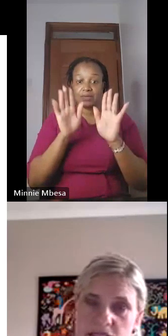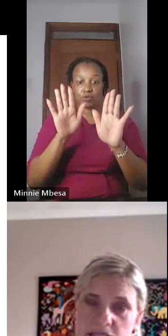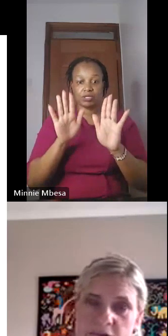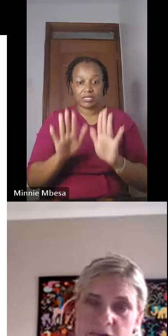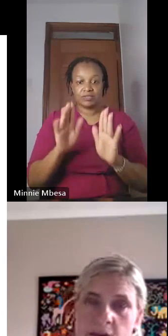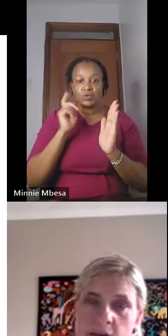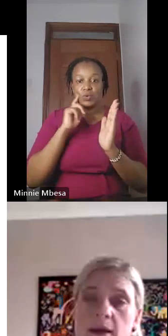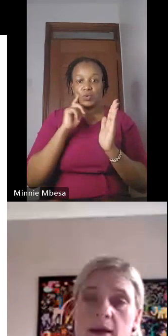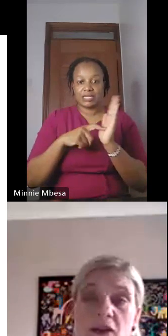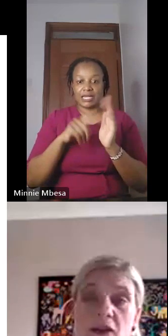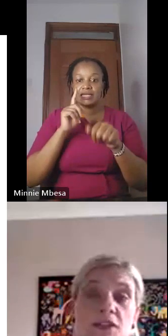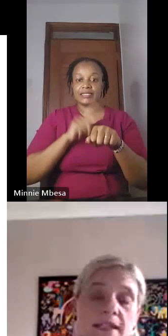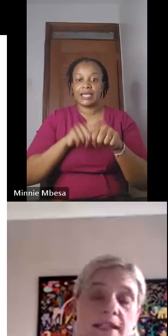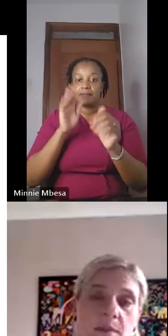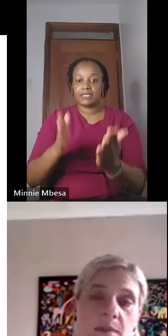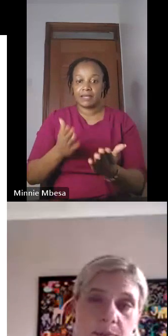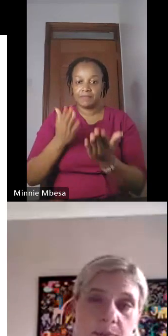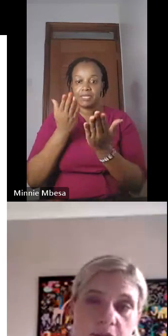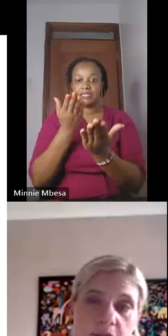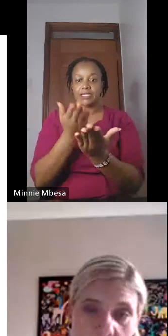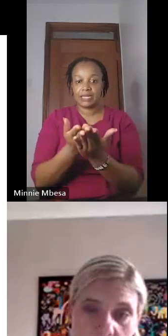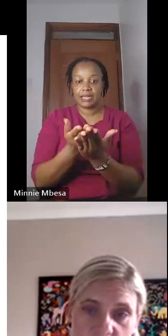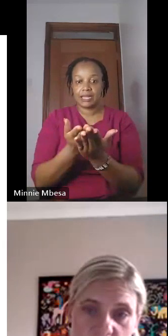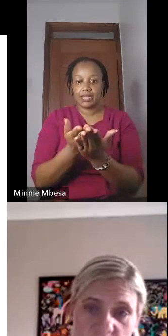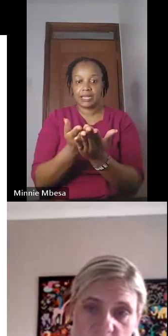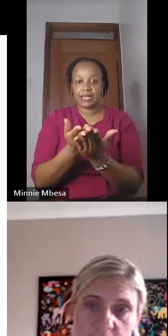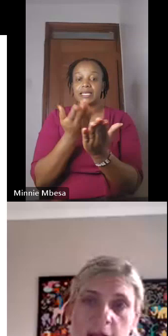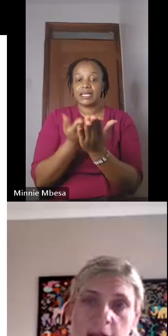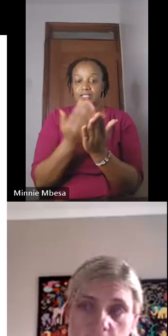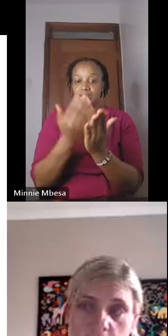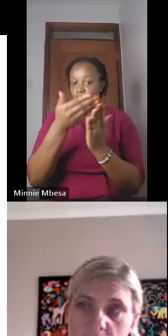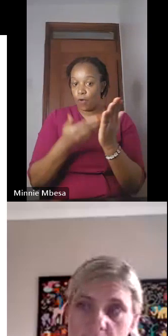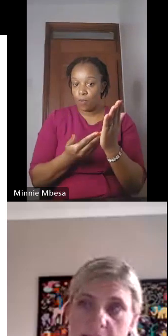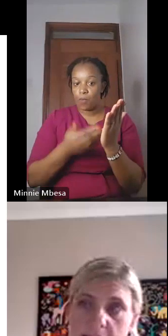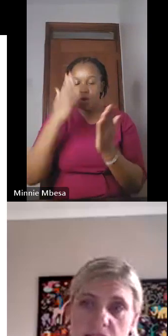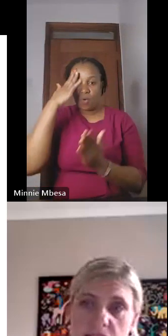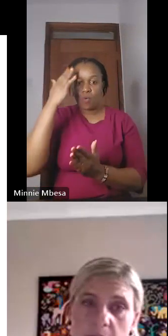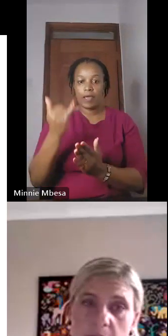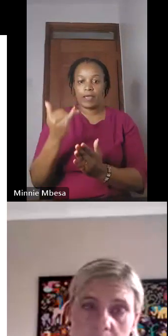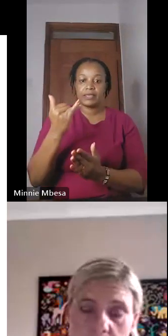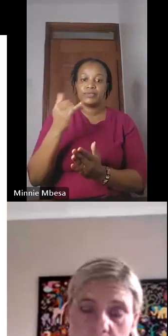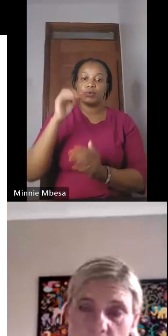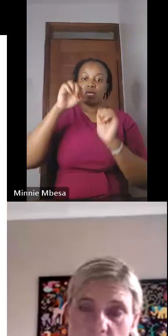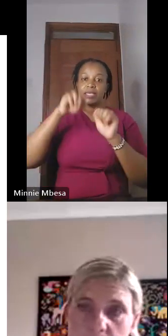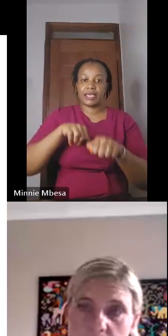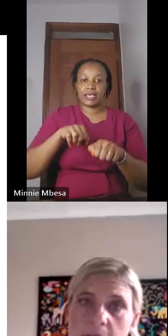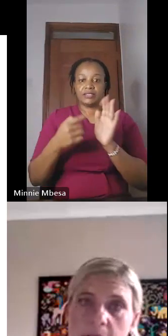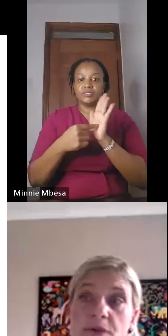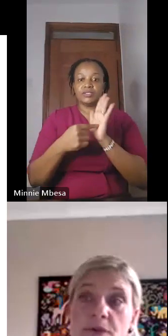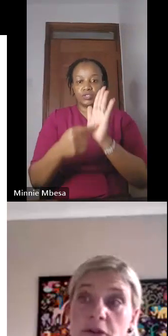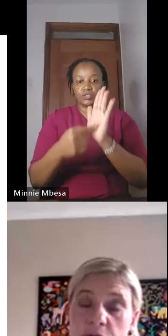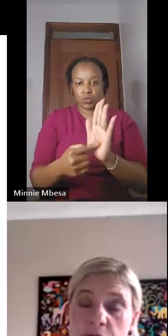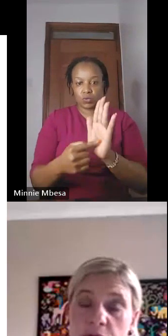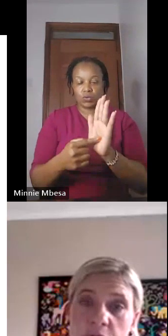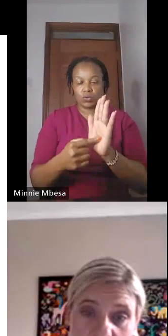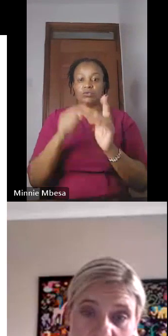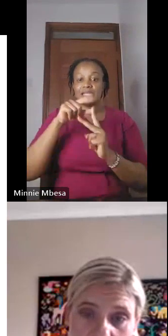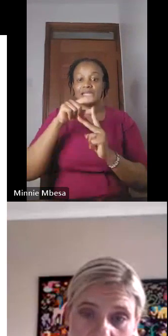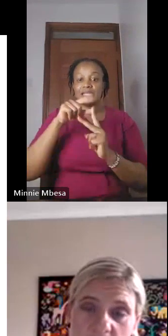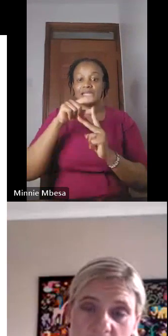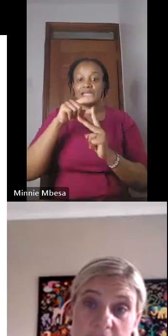an application form, because you need to be able to demonstrate to the selection panel that